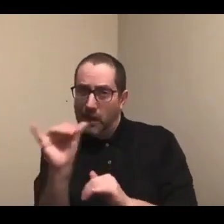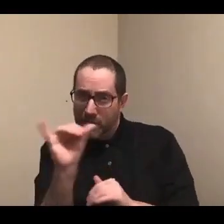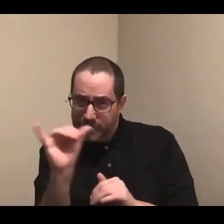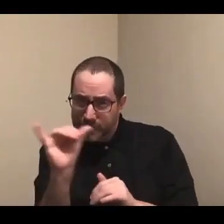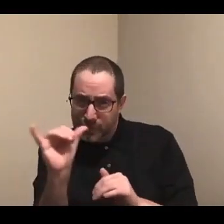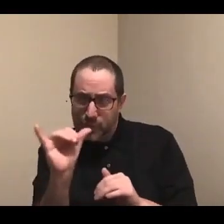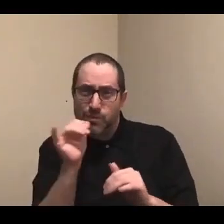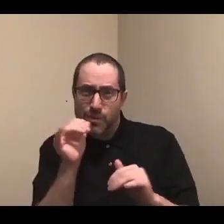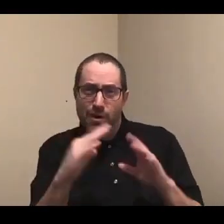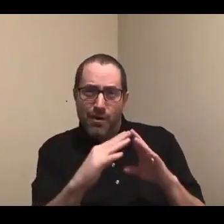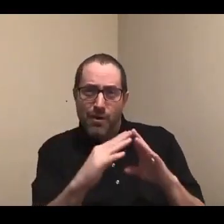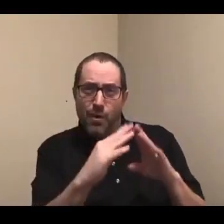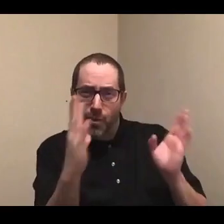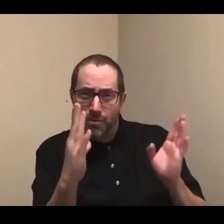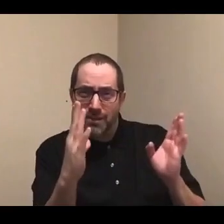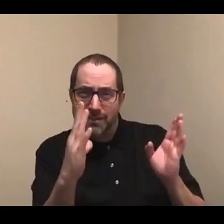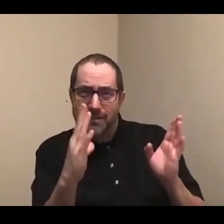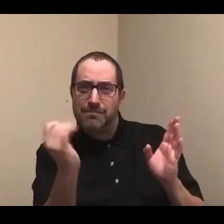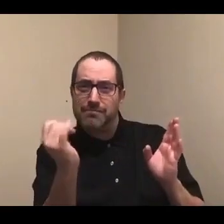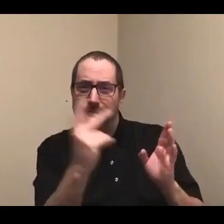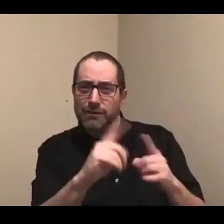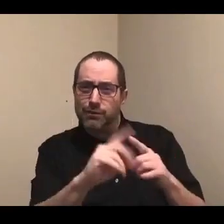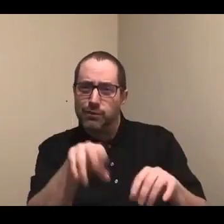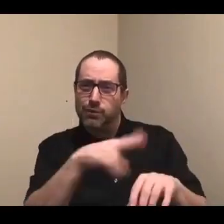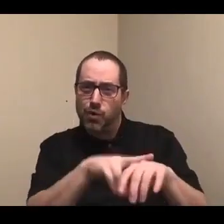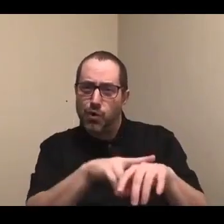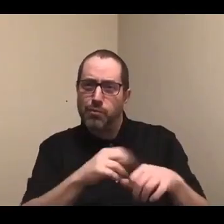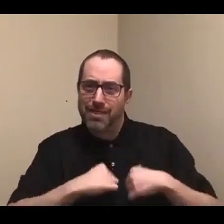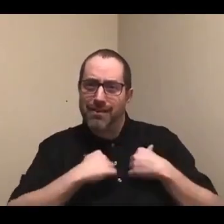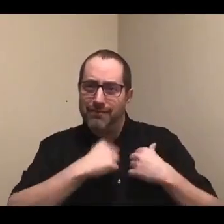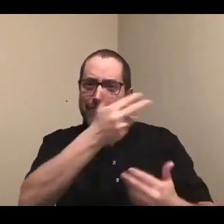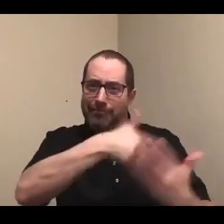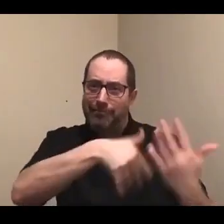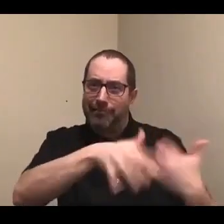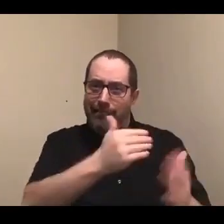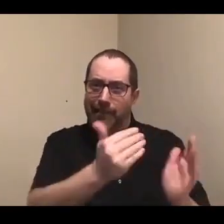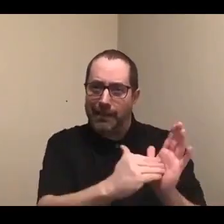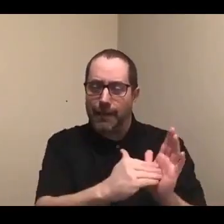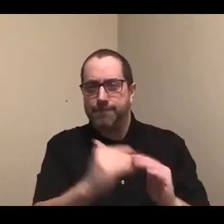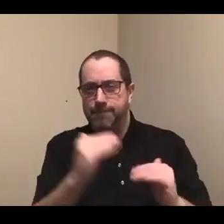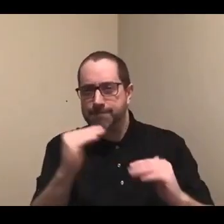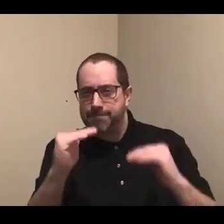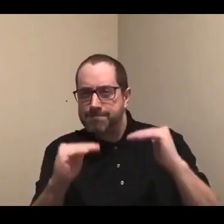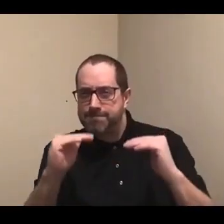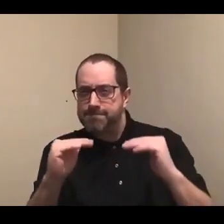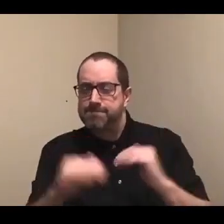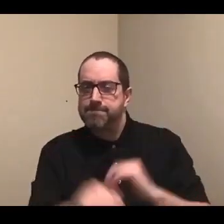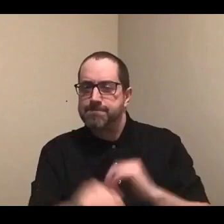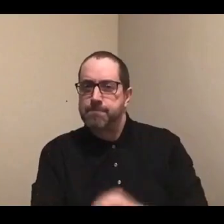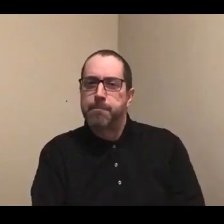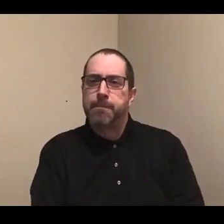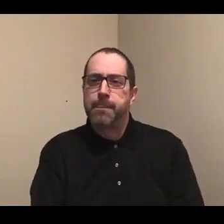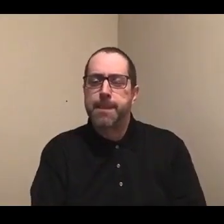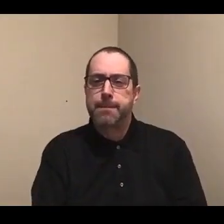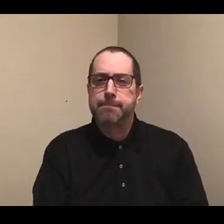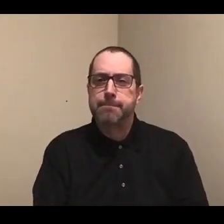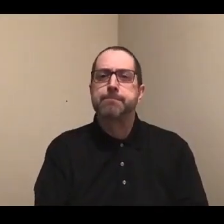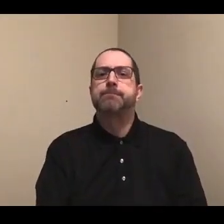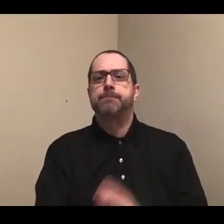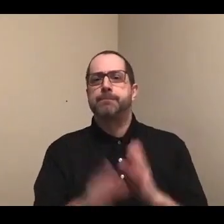somewhat of a normal life. We'll take a... So the only thing I would add is since the inception